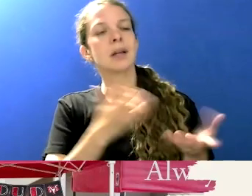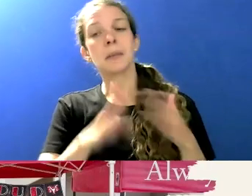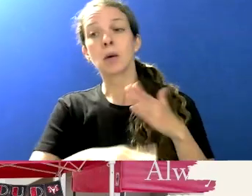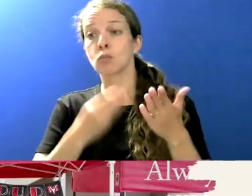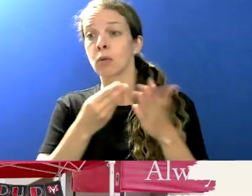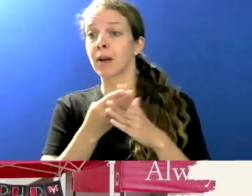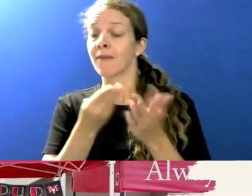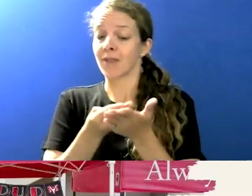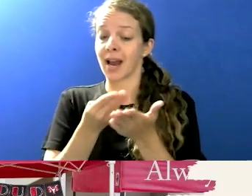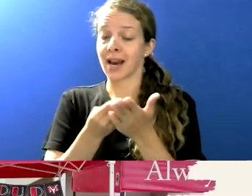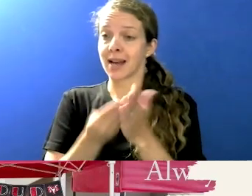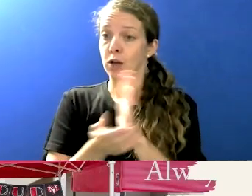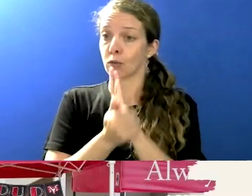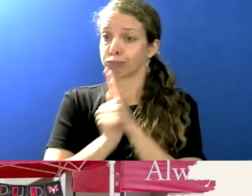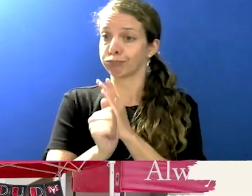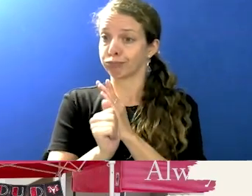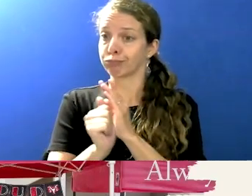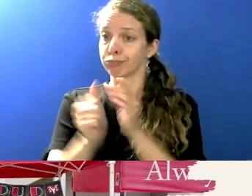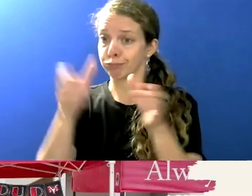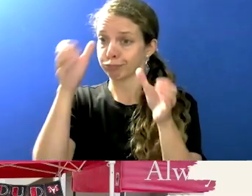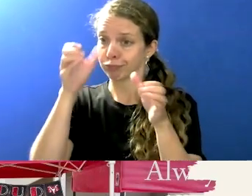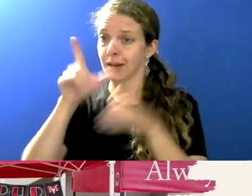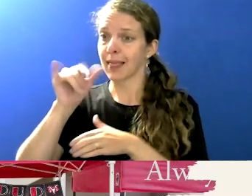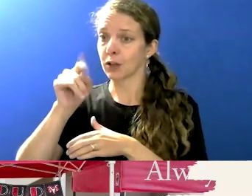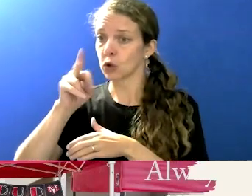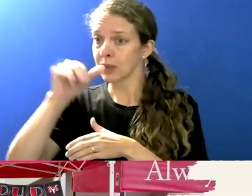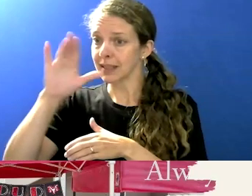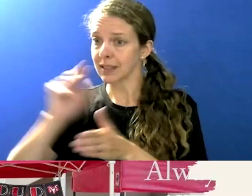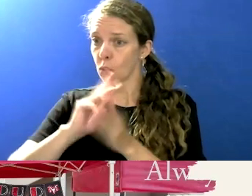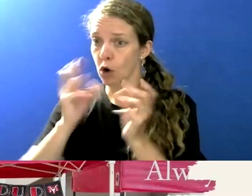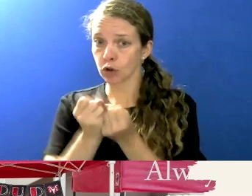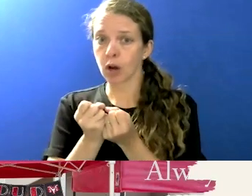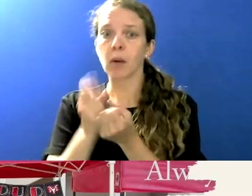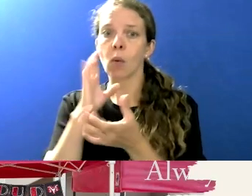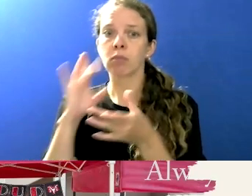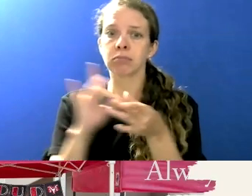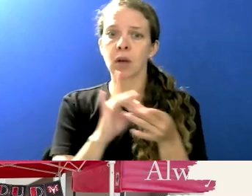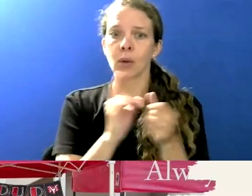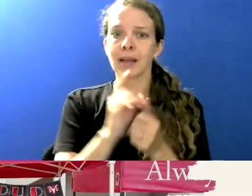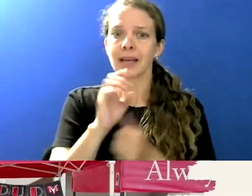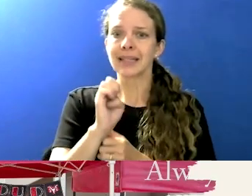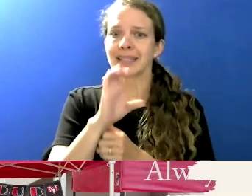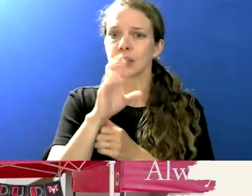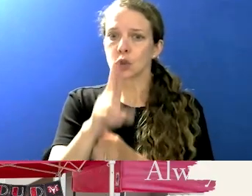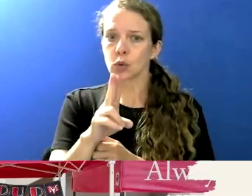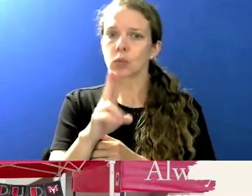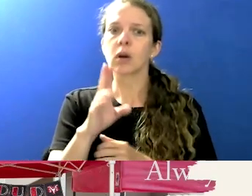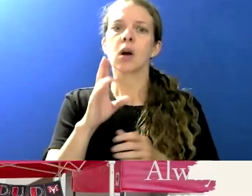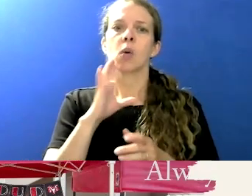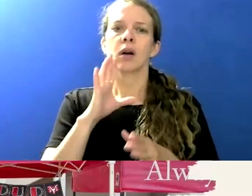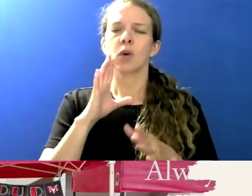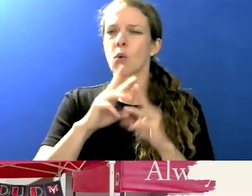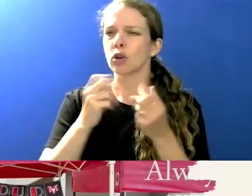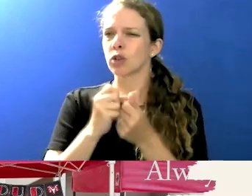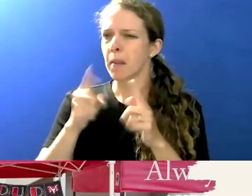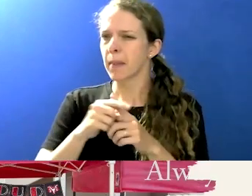literacy workshops. We'll collaborate with EECU. We'll have a representative from them, and they'll do like a workshop on credit,